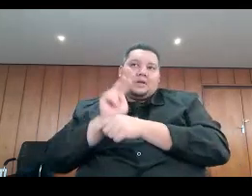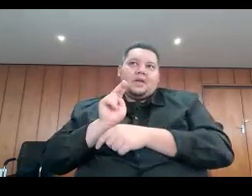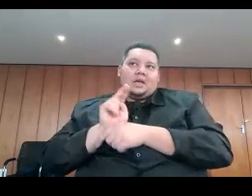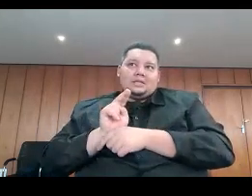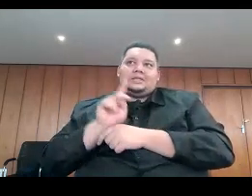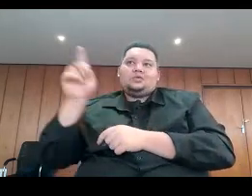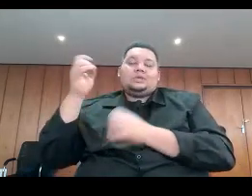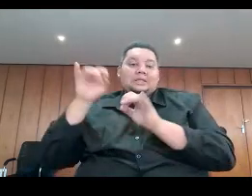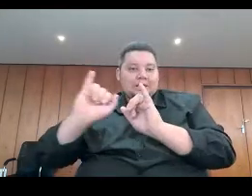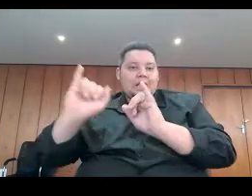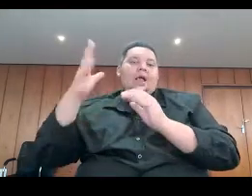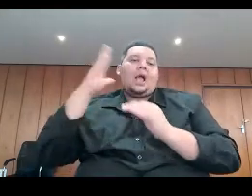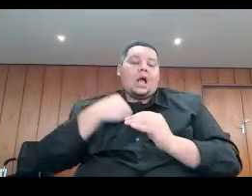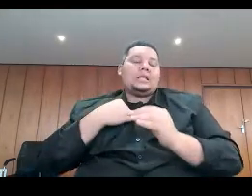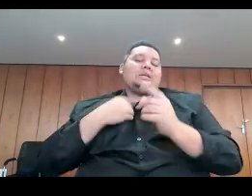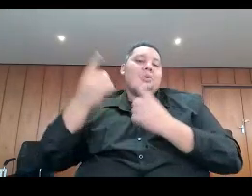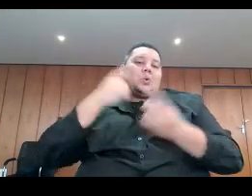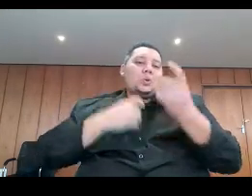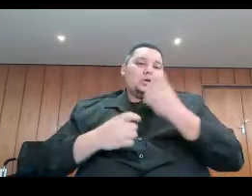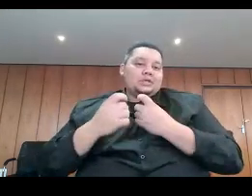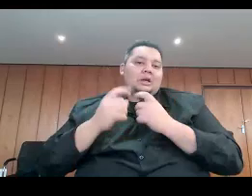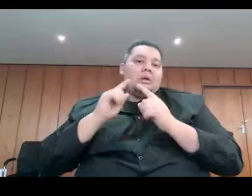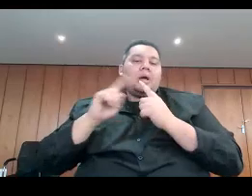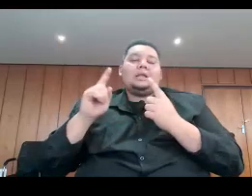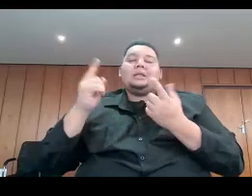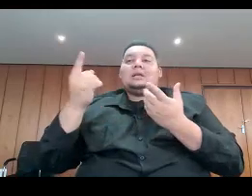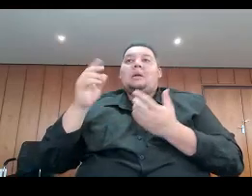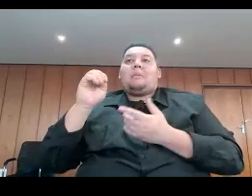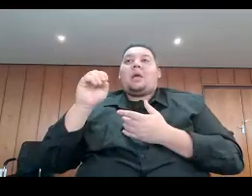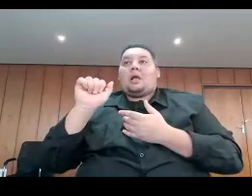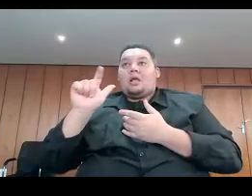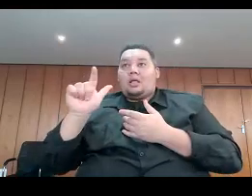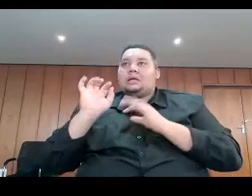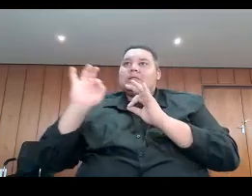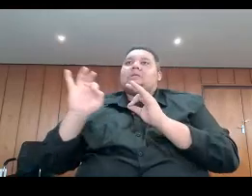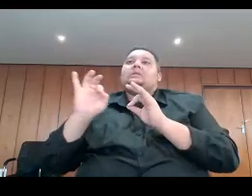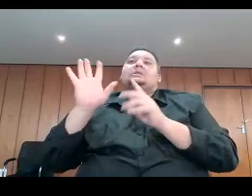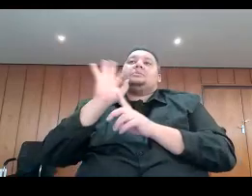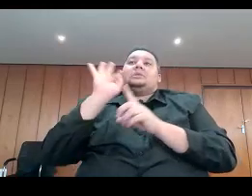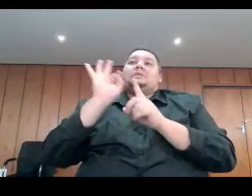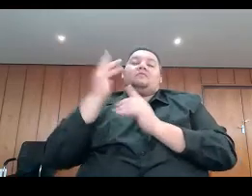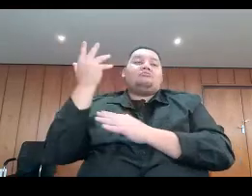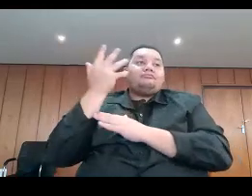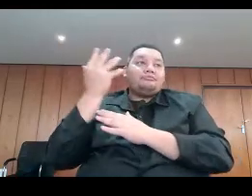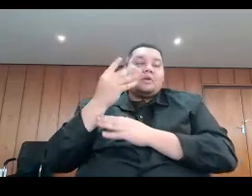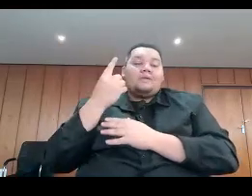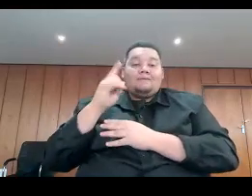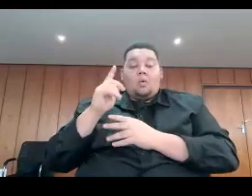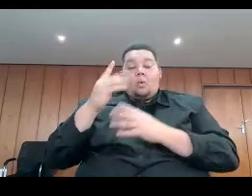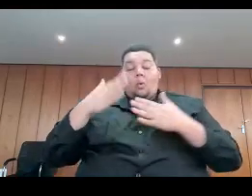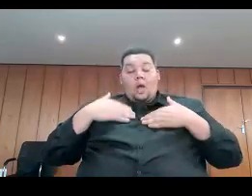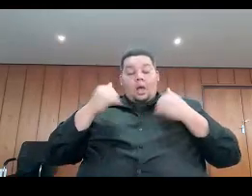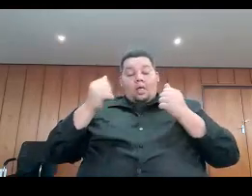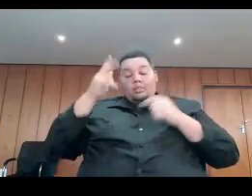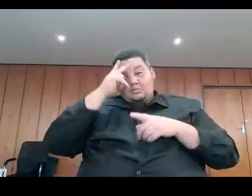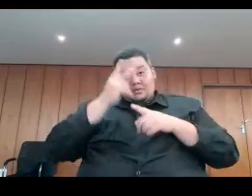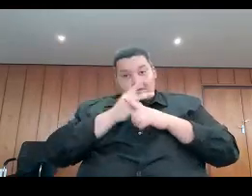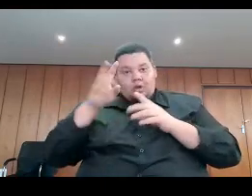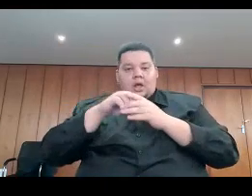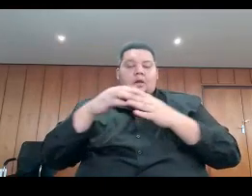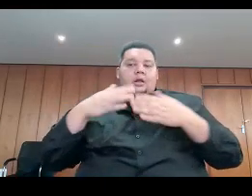not asking me questions. But Michael, so this particular talk was for health professions and